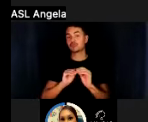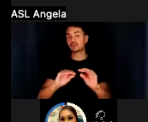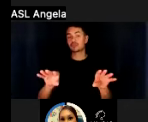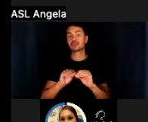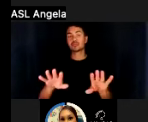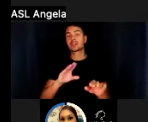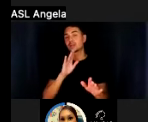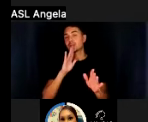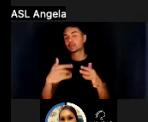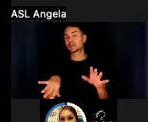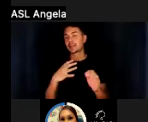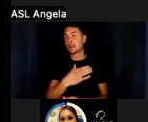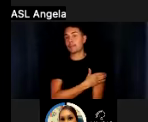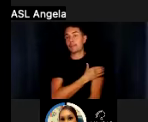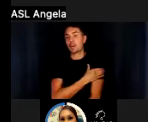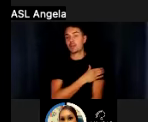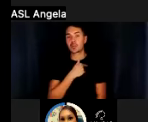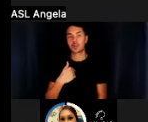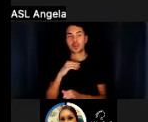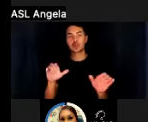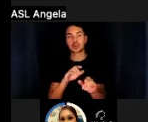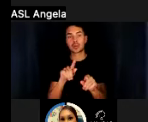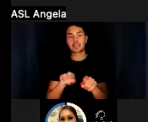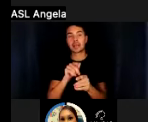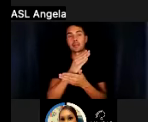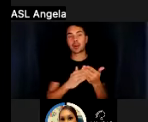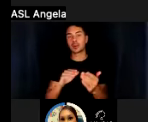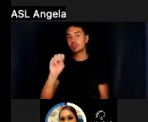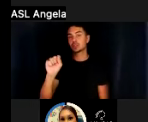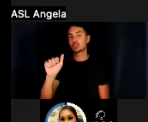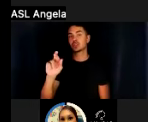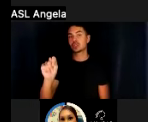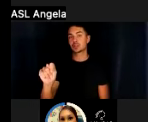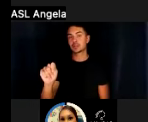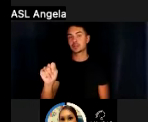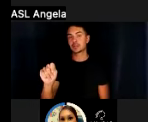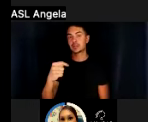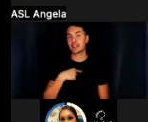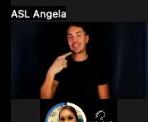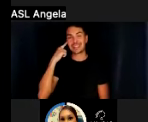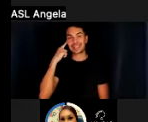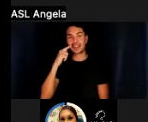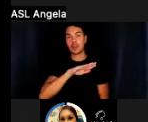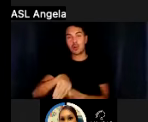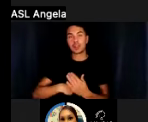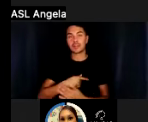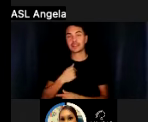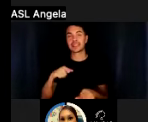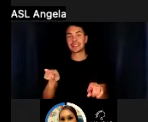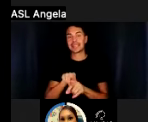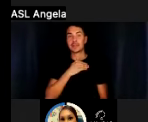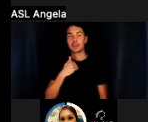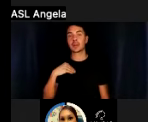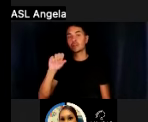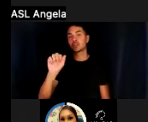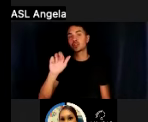it's so powerful when we can do it as part of a SART. Because I really think of all of us as members of our SARTs as advocates